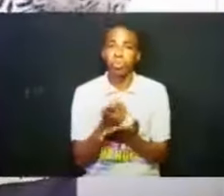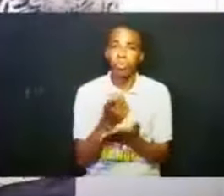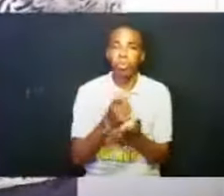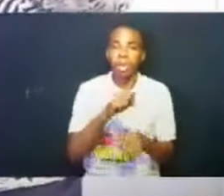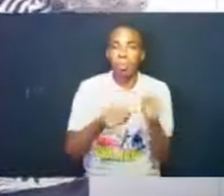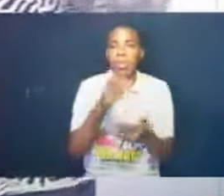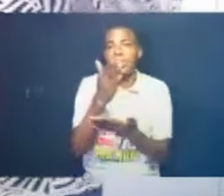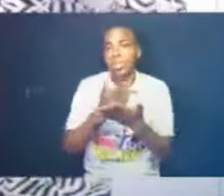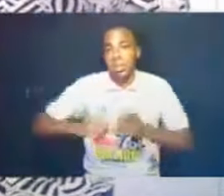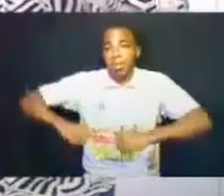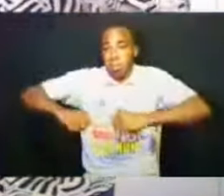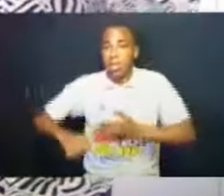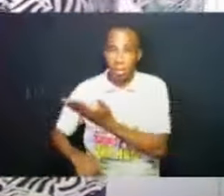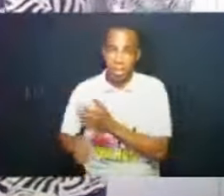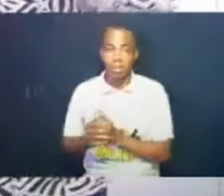person.